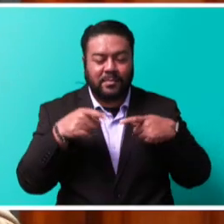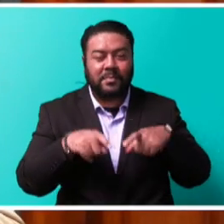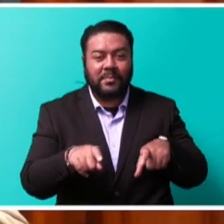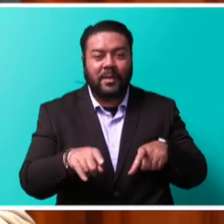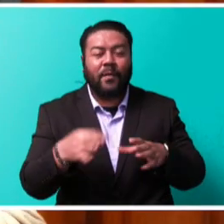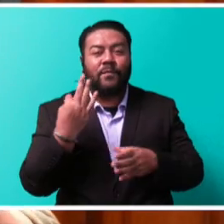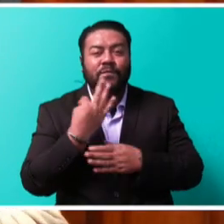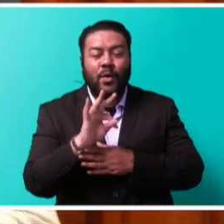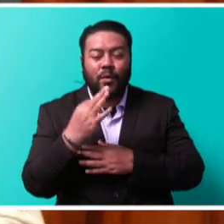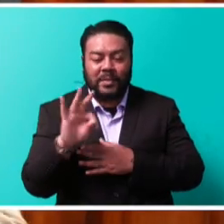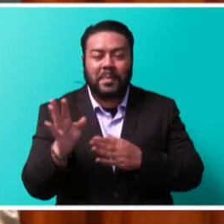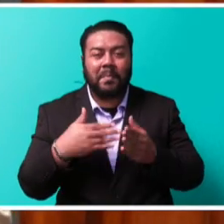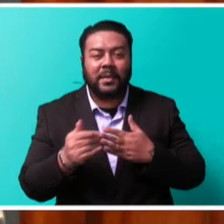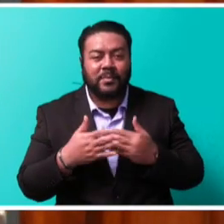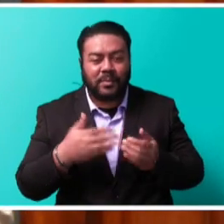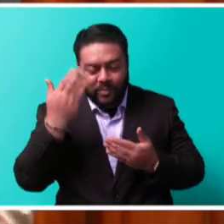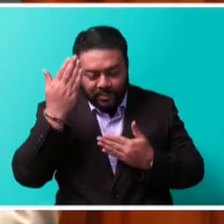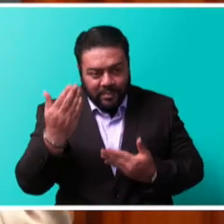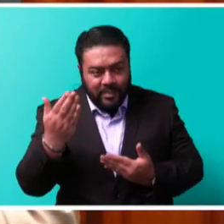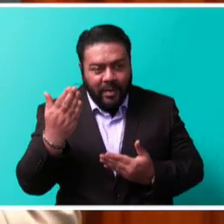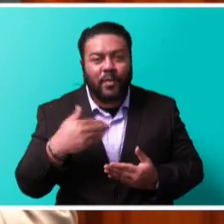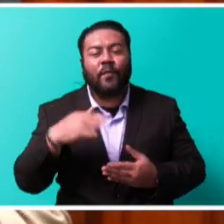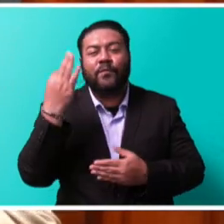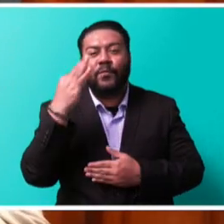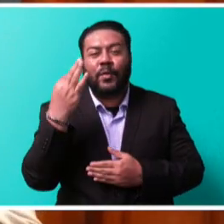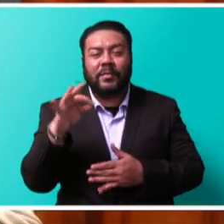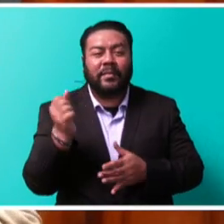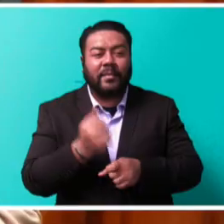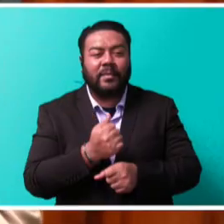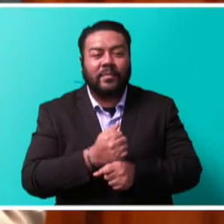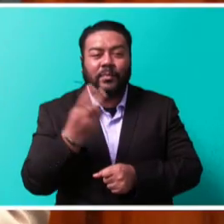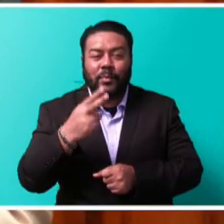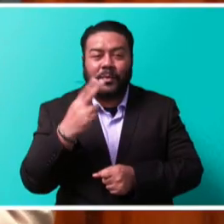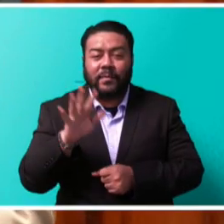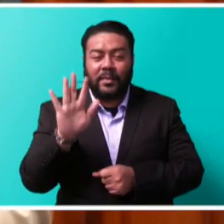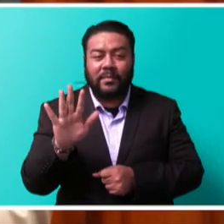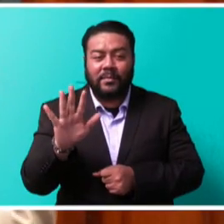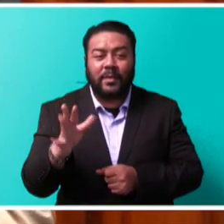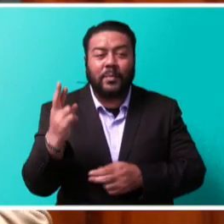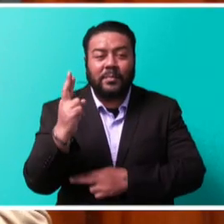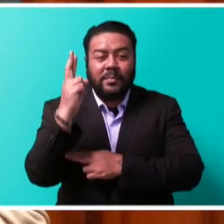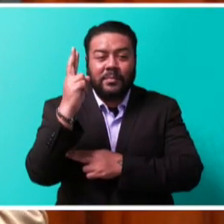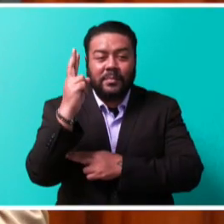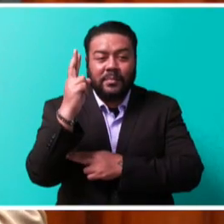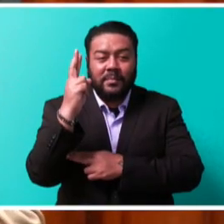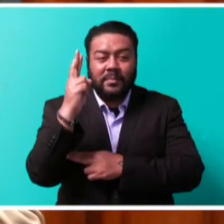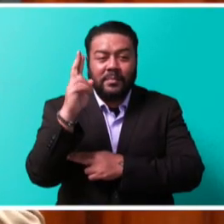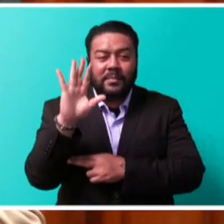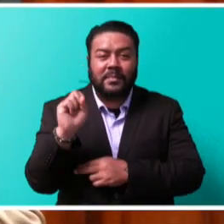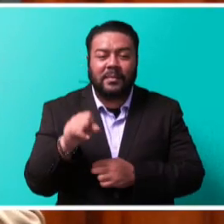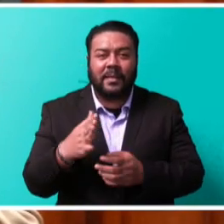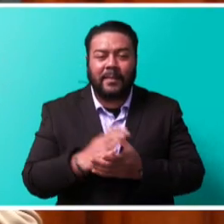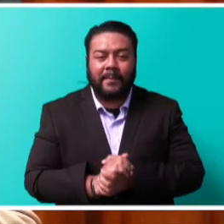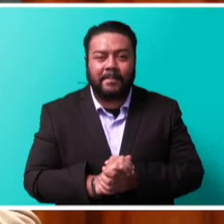forest management. Honourable Speaker, the Forest Act of 2025 represents one of the most comprehensive